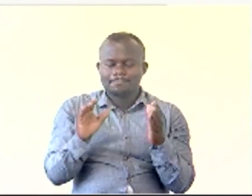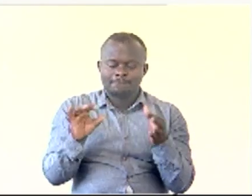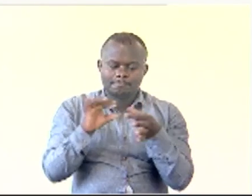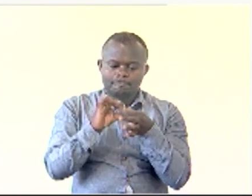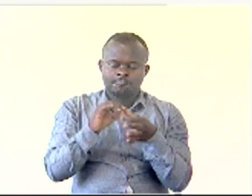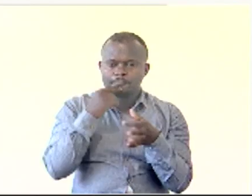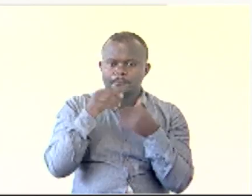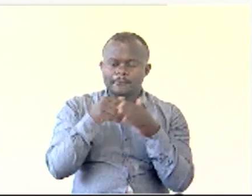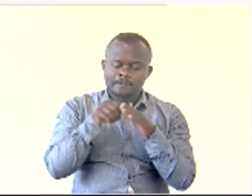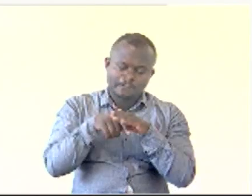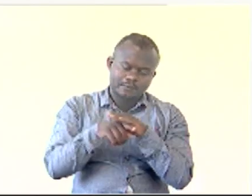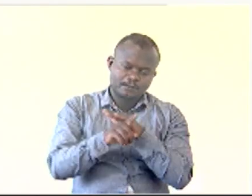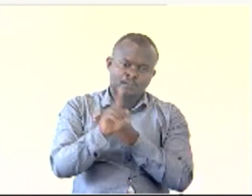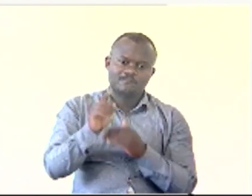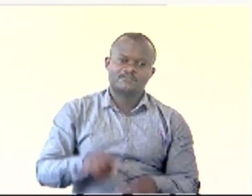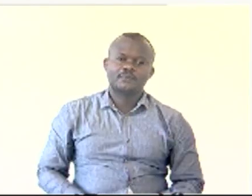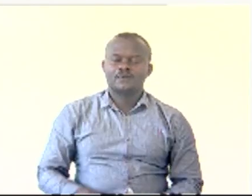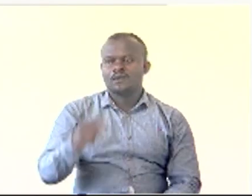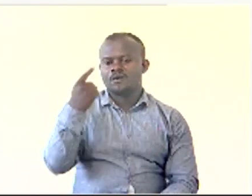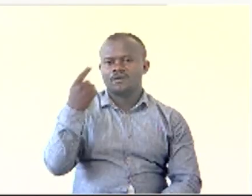be penetrated. 1,